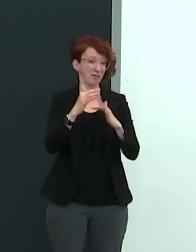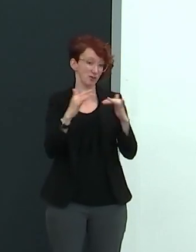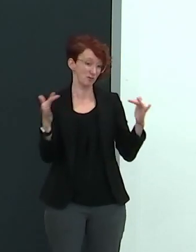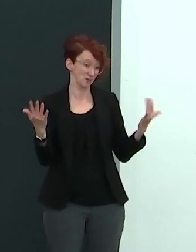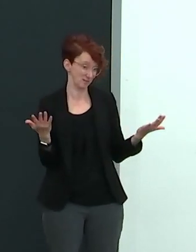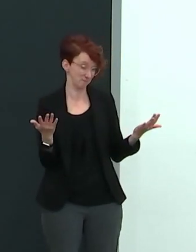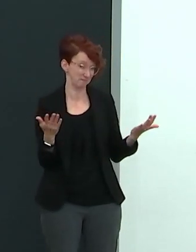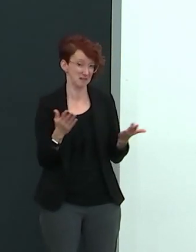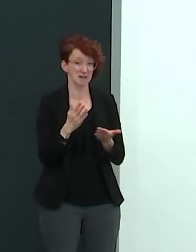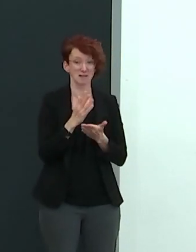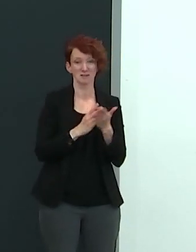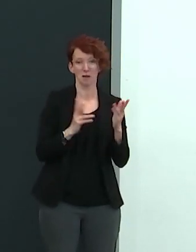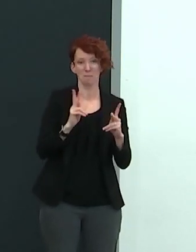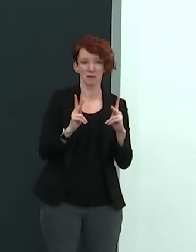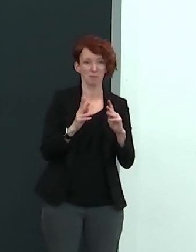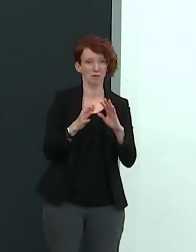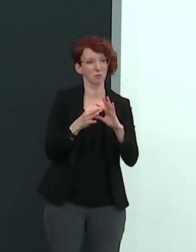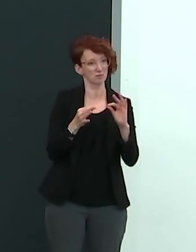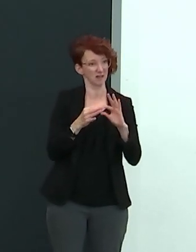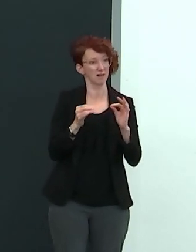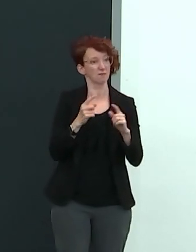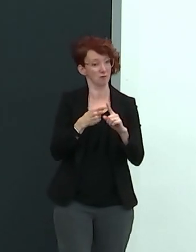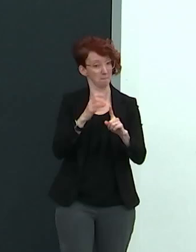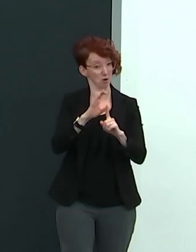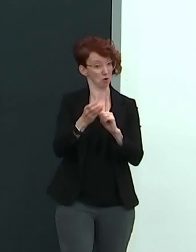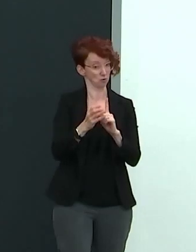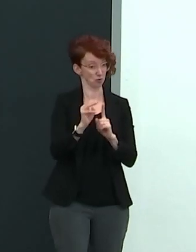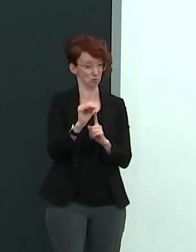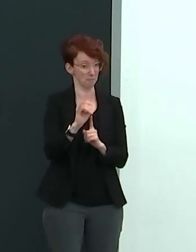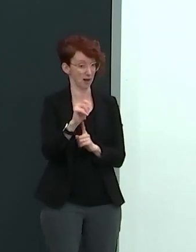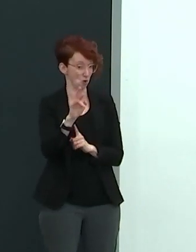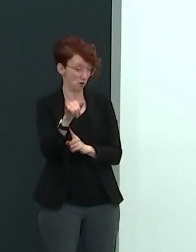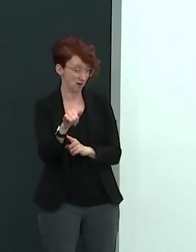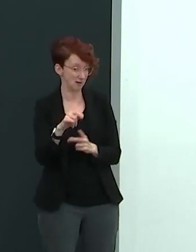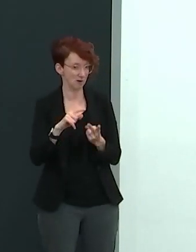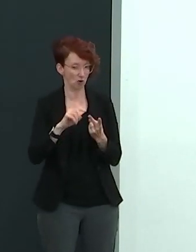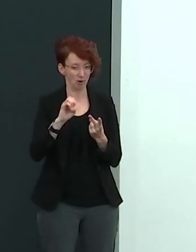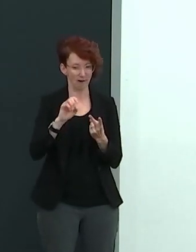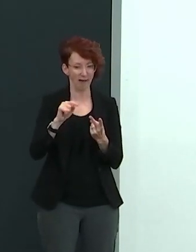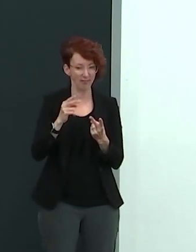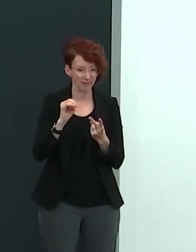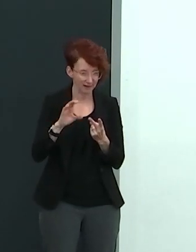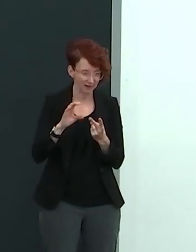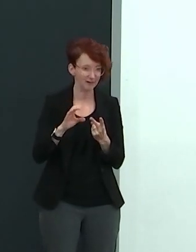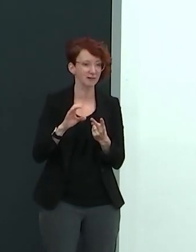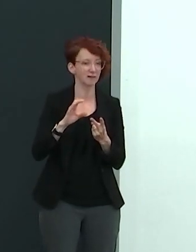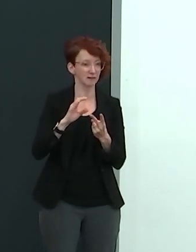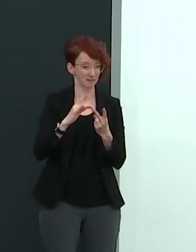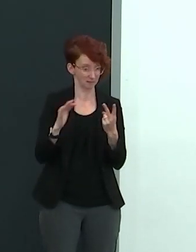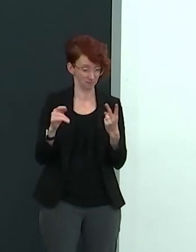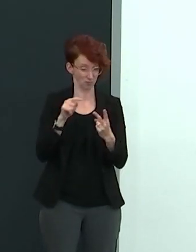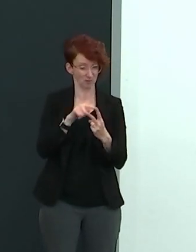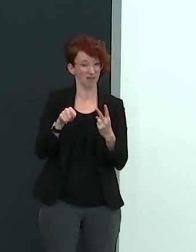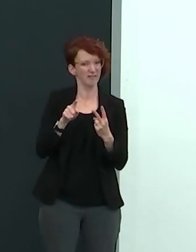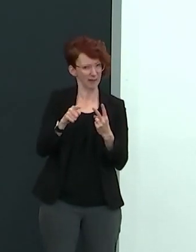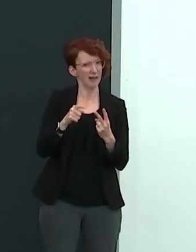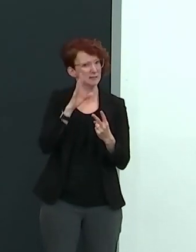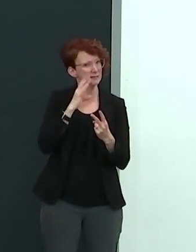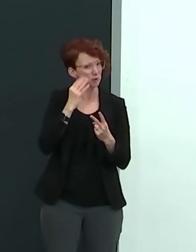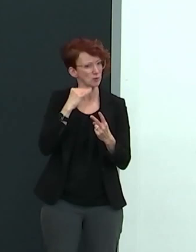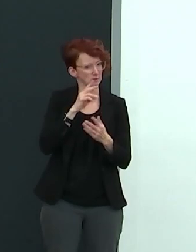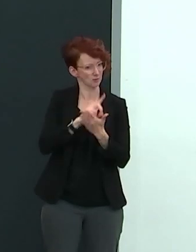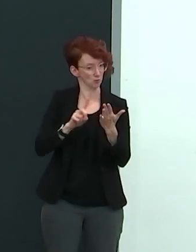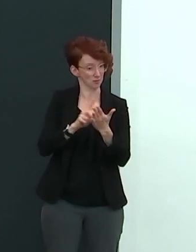that individuals from an ethnic or cultural minority face the same challenges and discrimination that autistic individuals